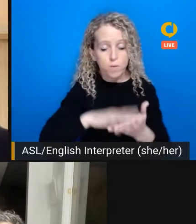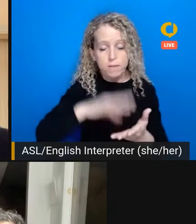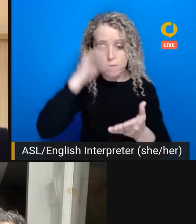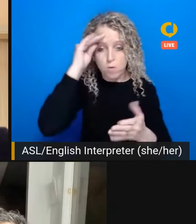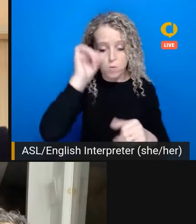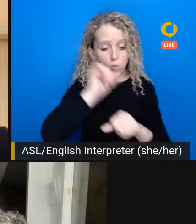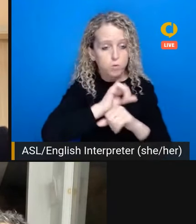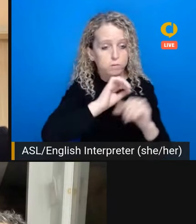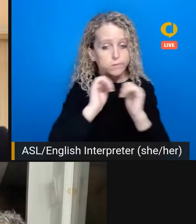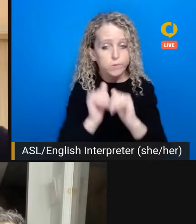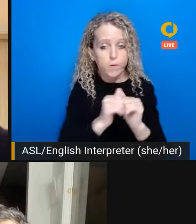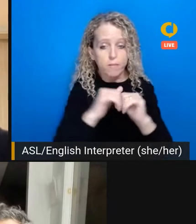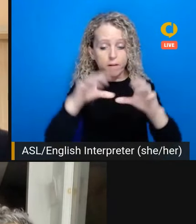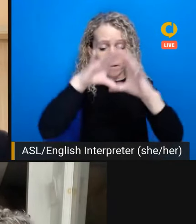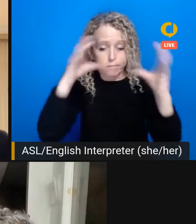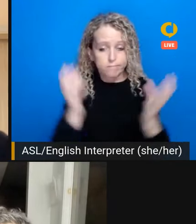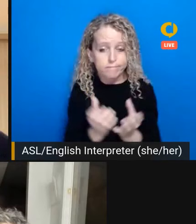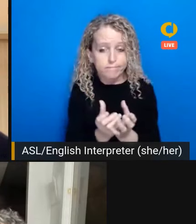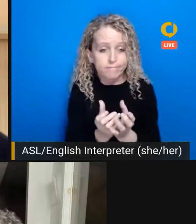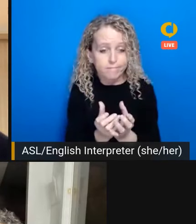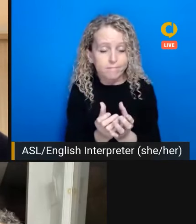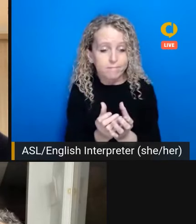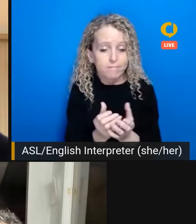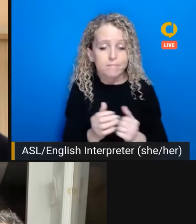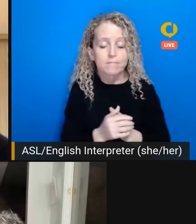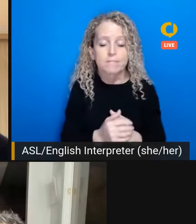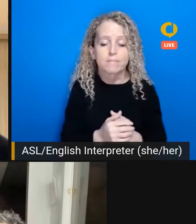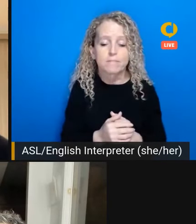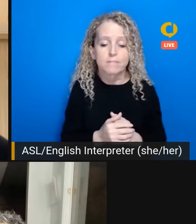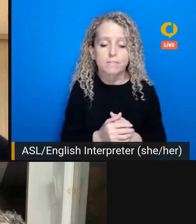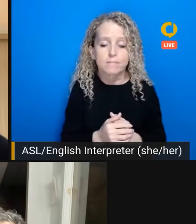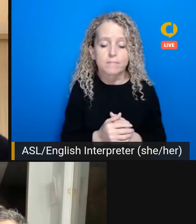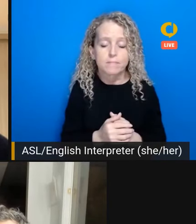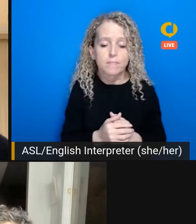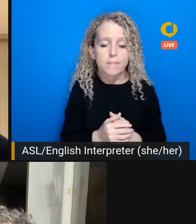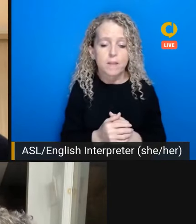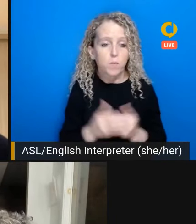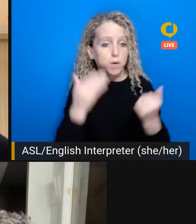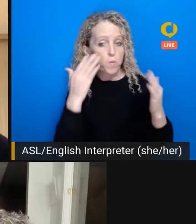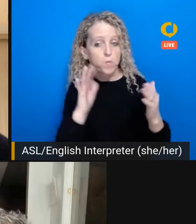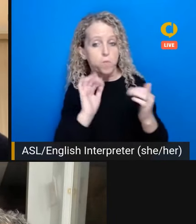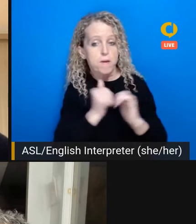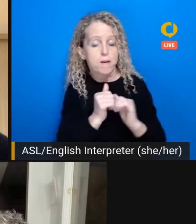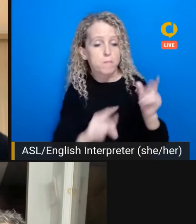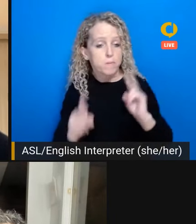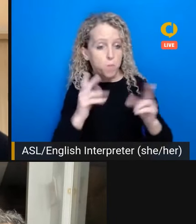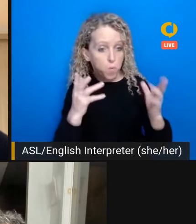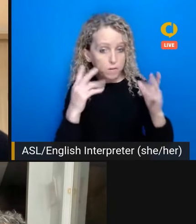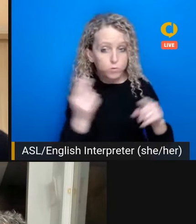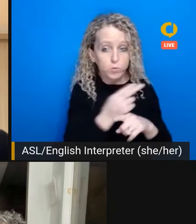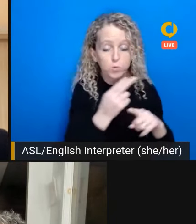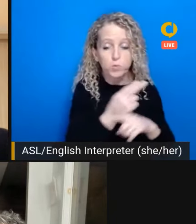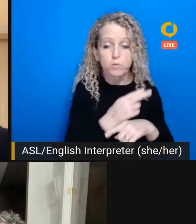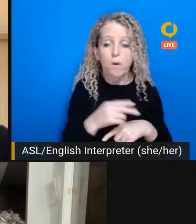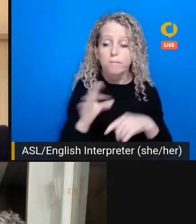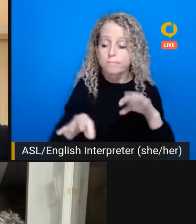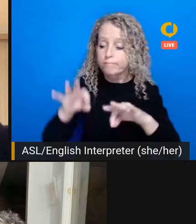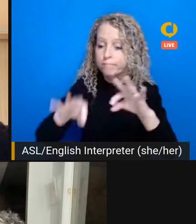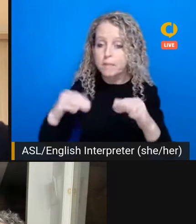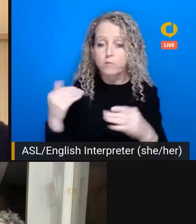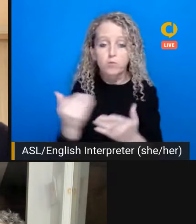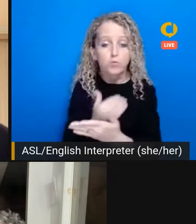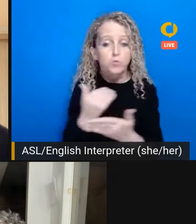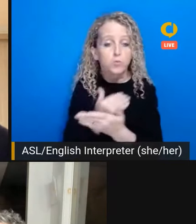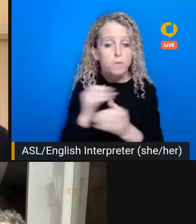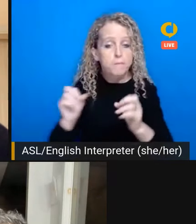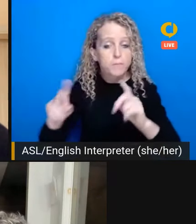don't know, you know, how people want to use the technologies. We don't discover new opportunities for these technologies.